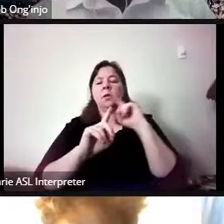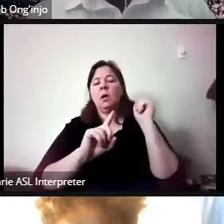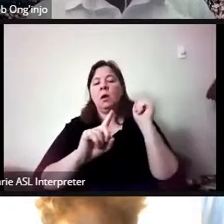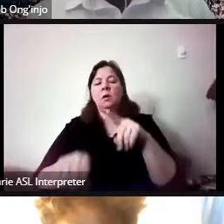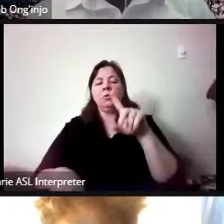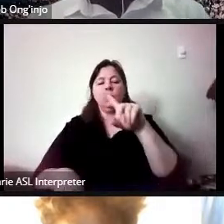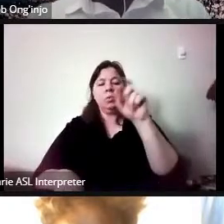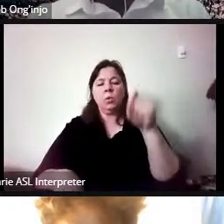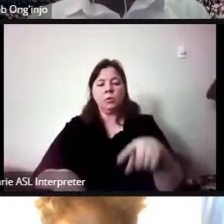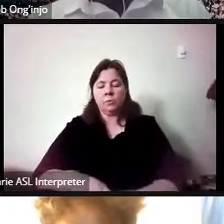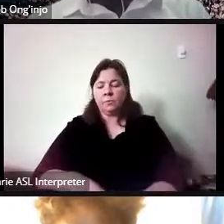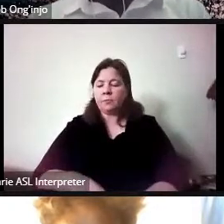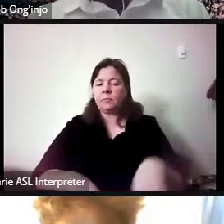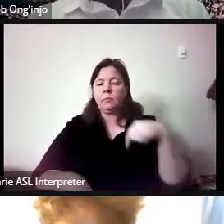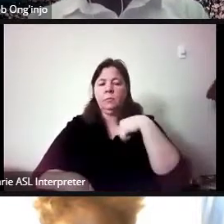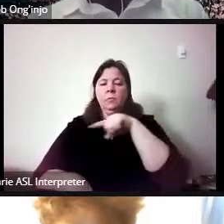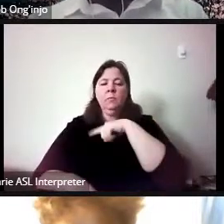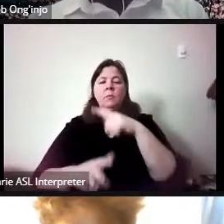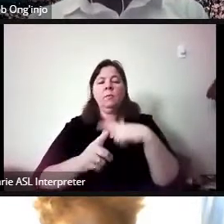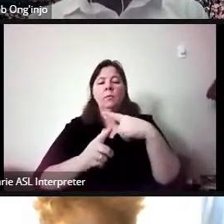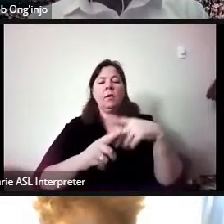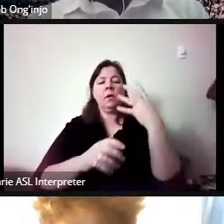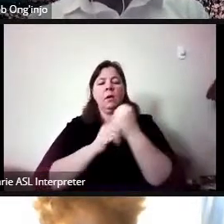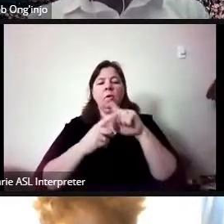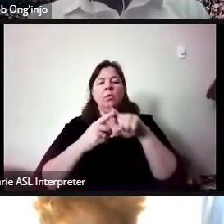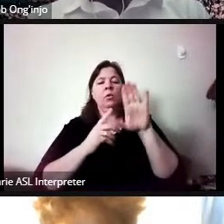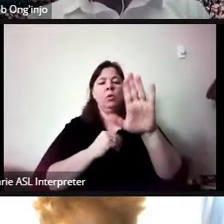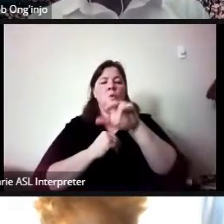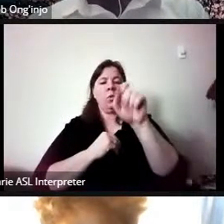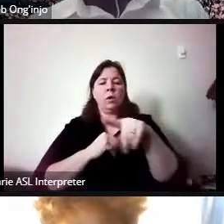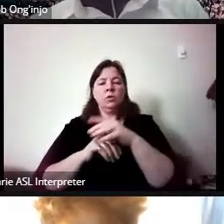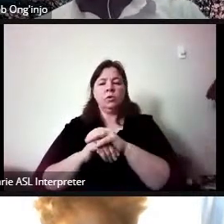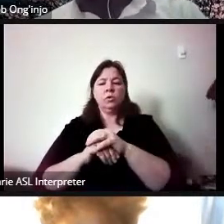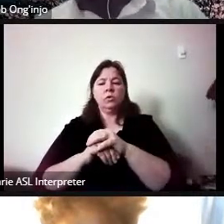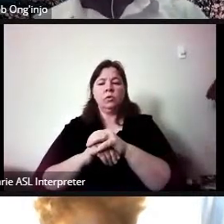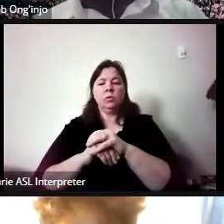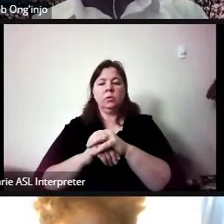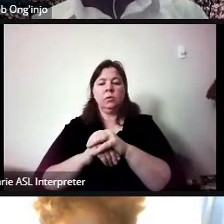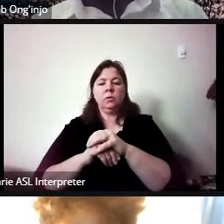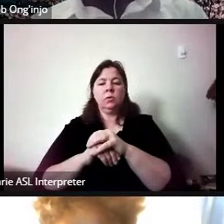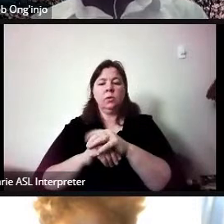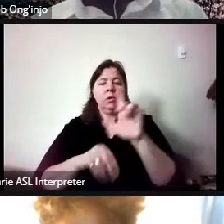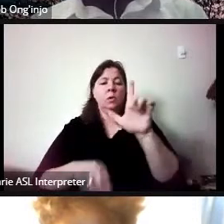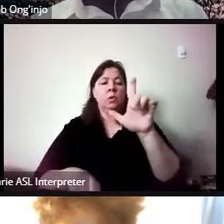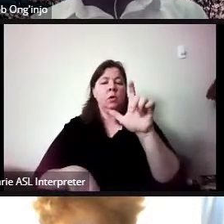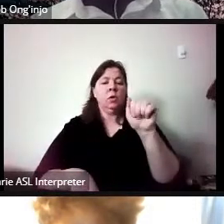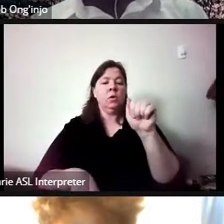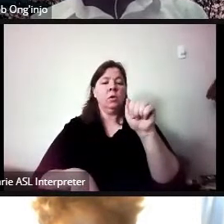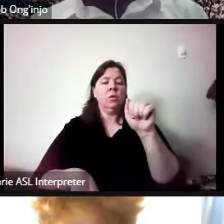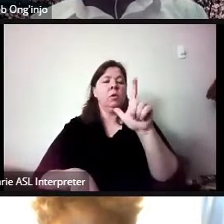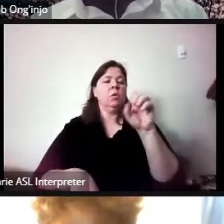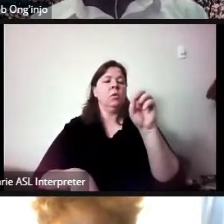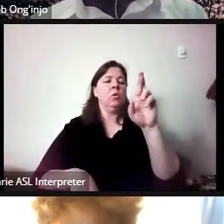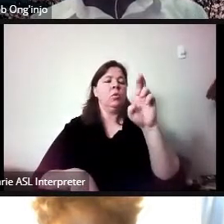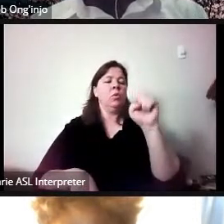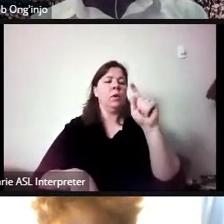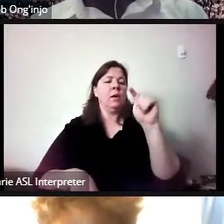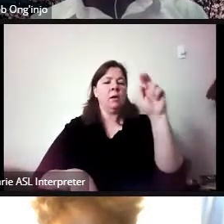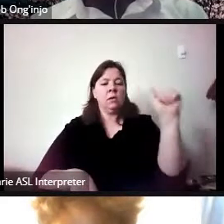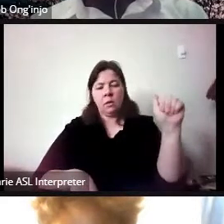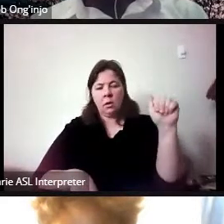answers, and we will then get to your question. Loretta Anders, thank you for joining. Great to see